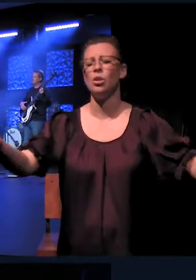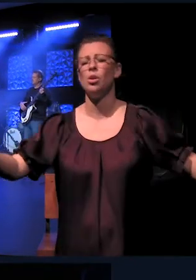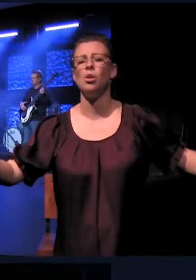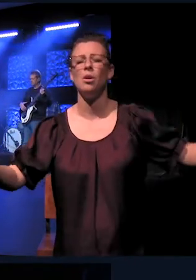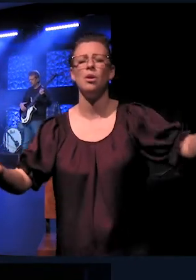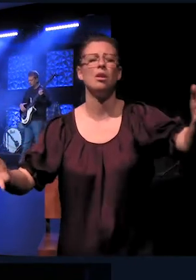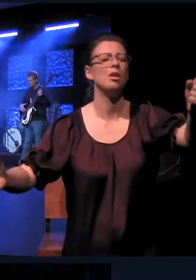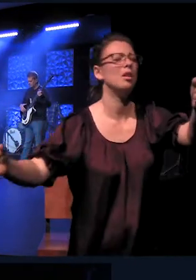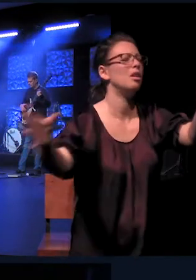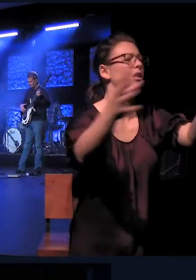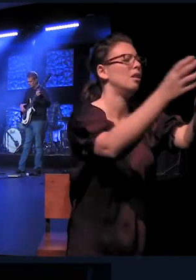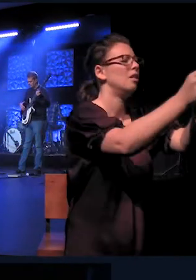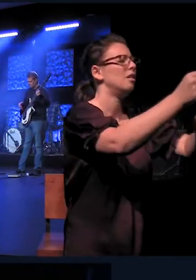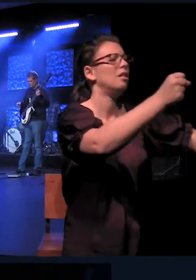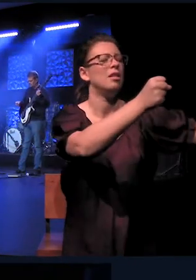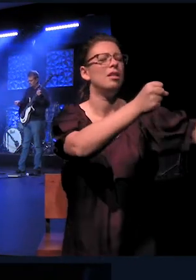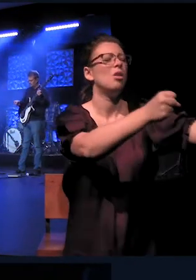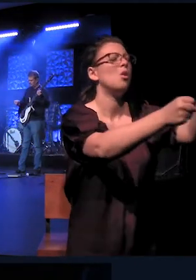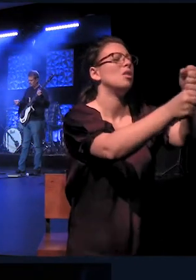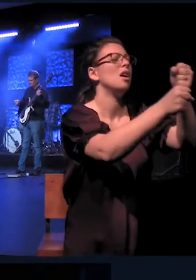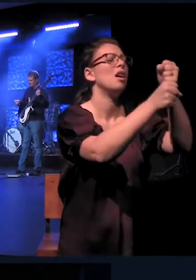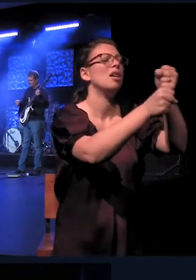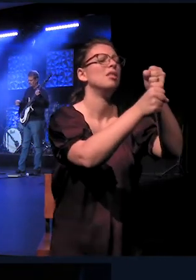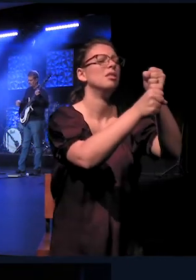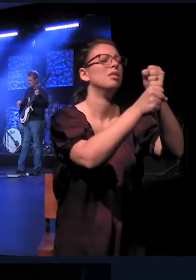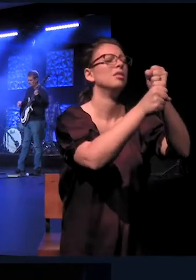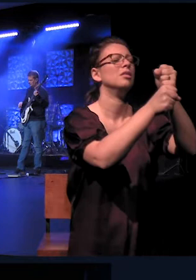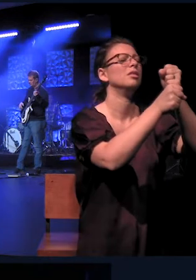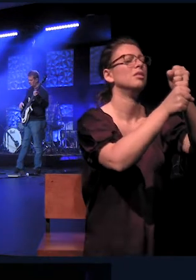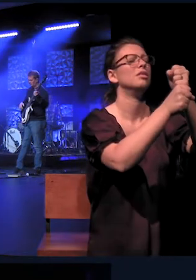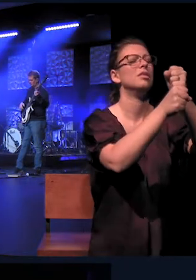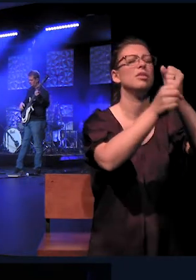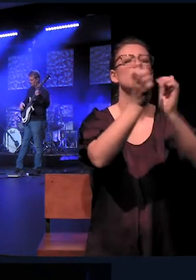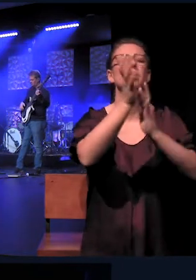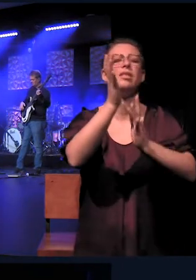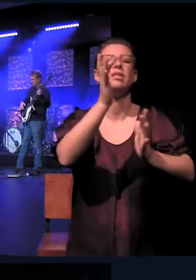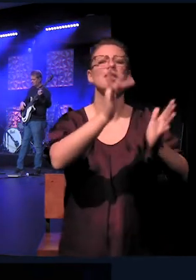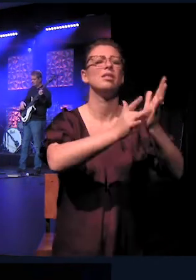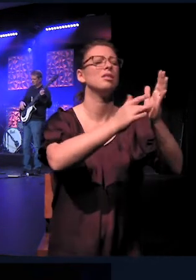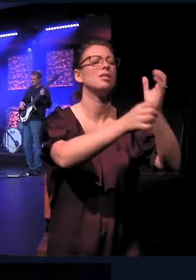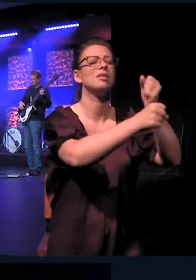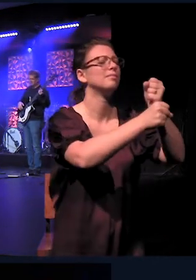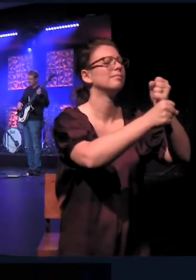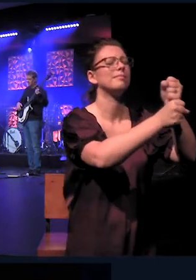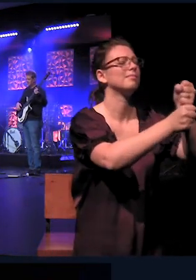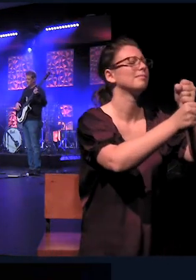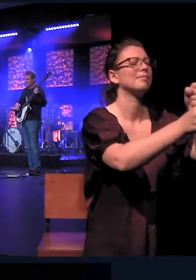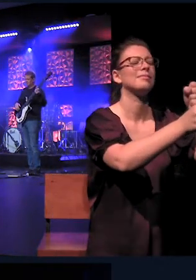We hold on to you, Jesus.